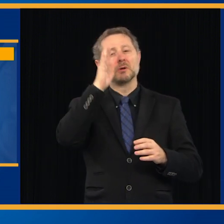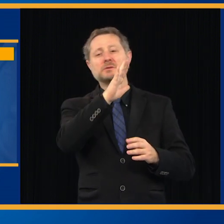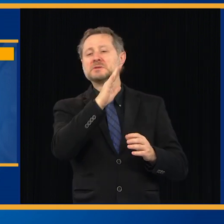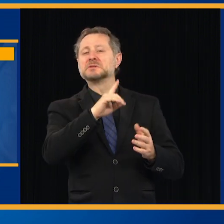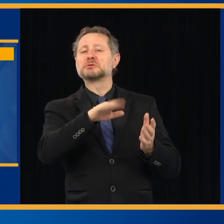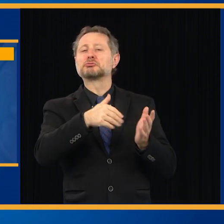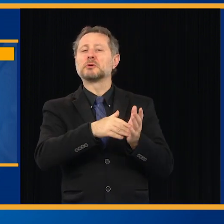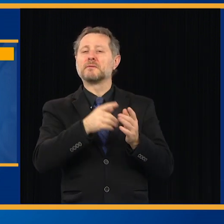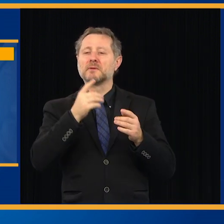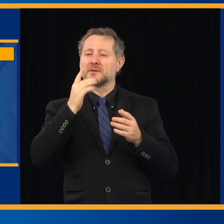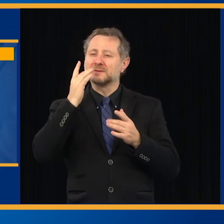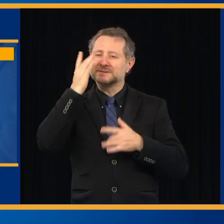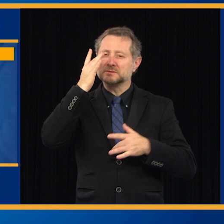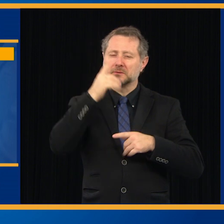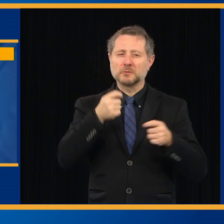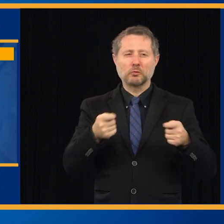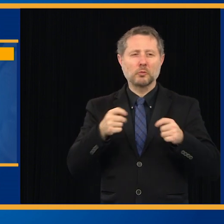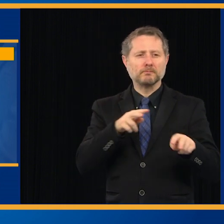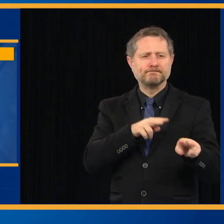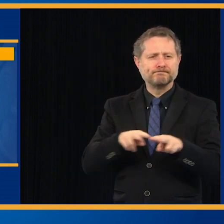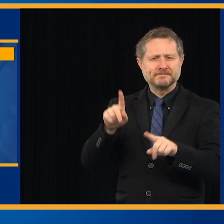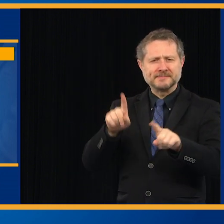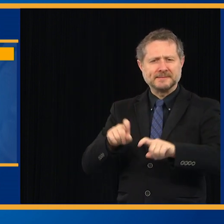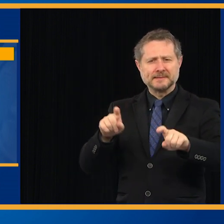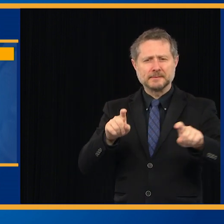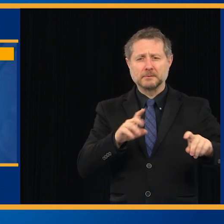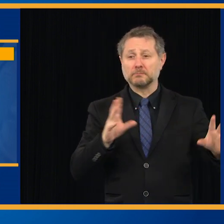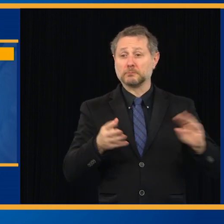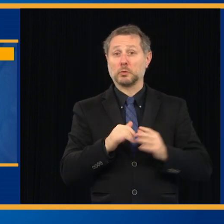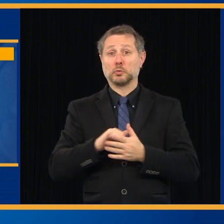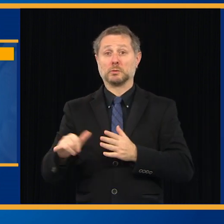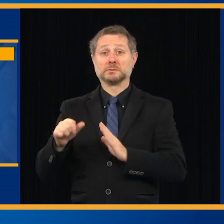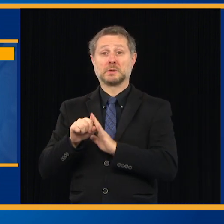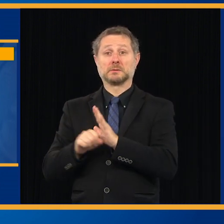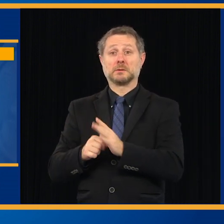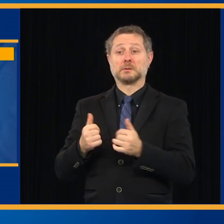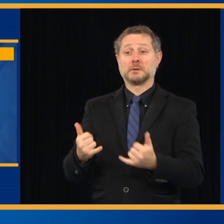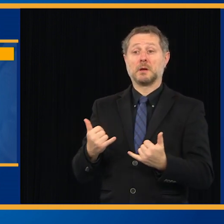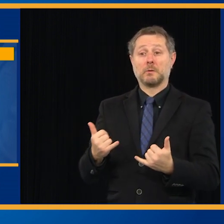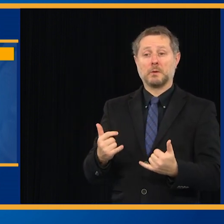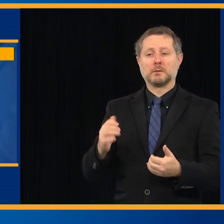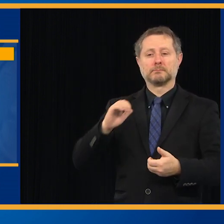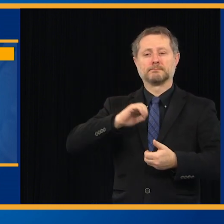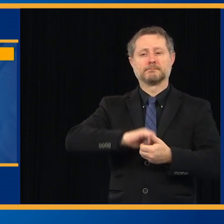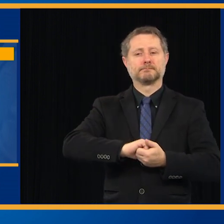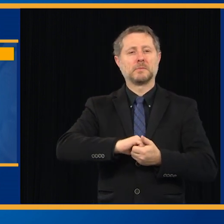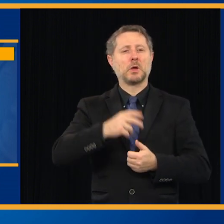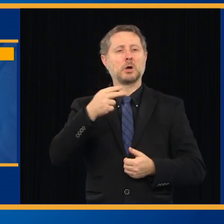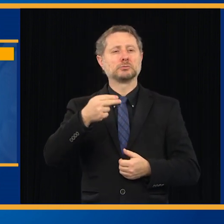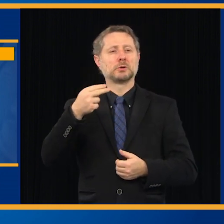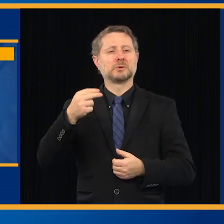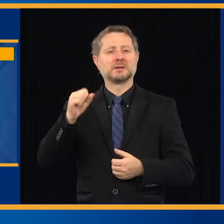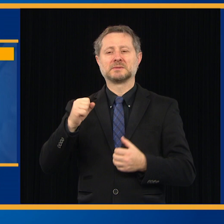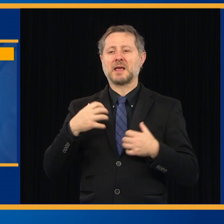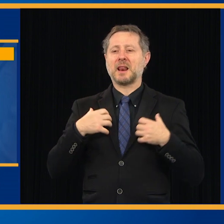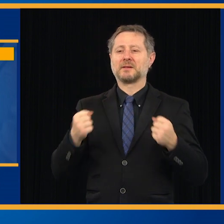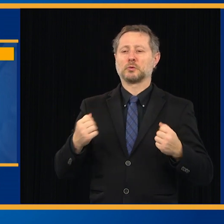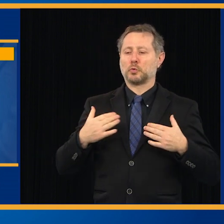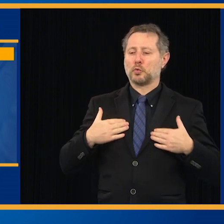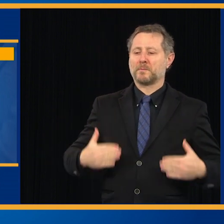on this drug, and New York State is working with HHS, Health and Human Services on the federal